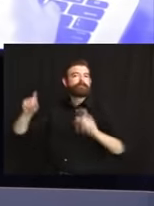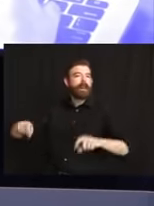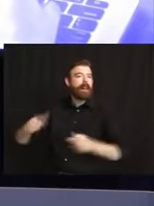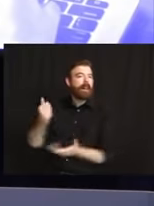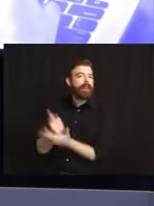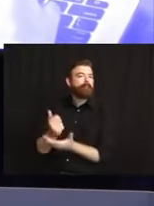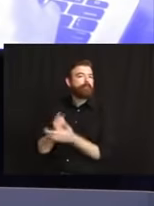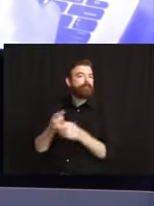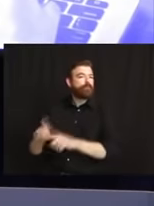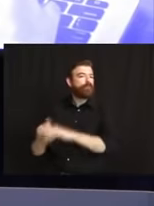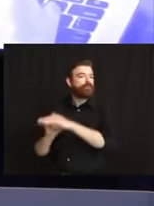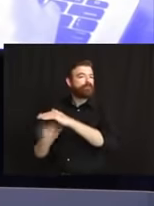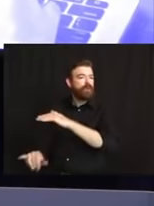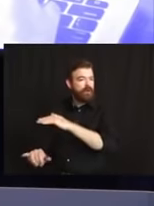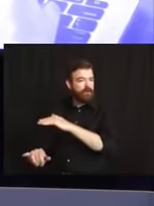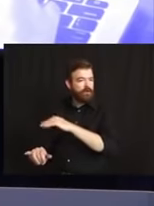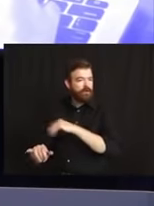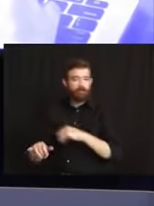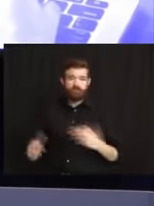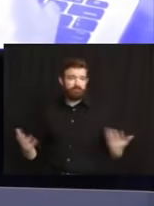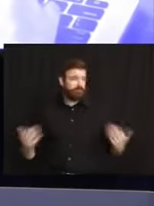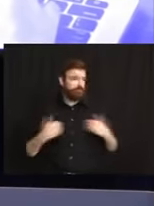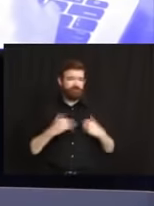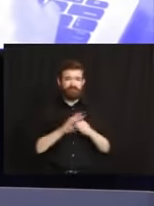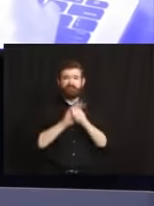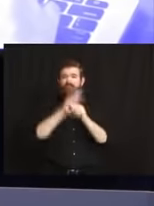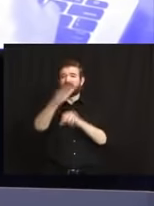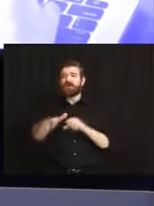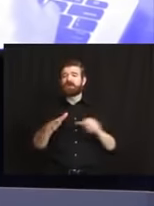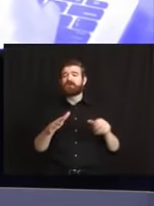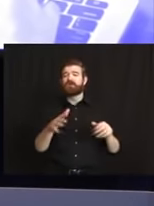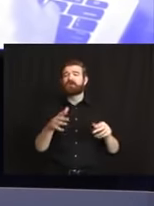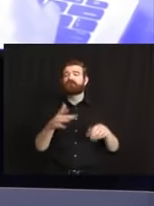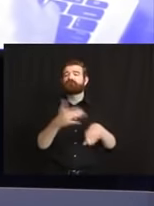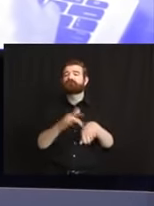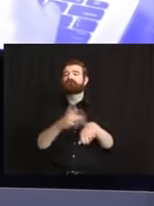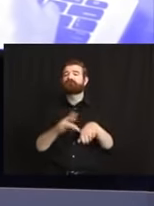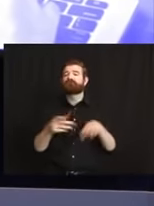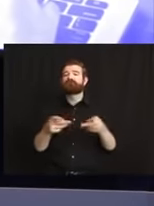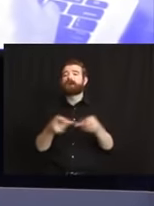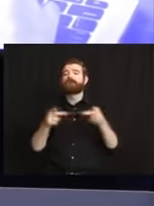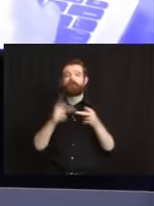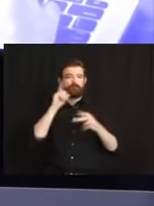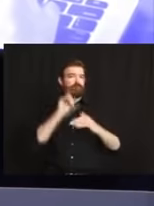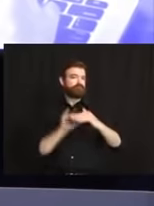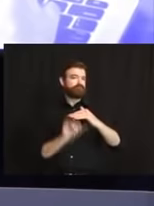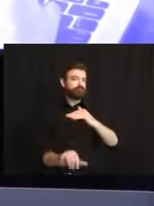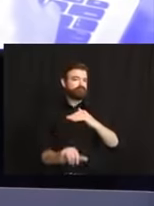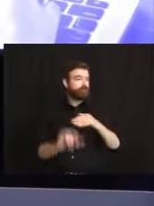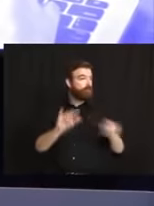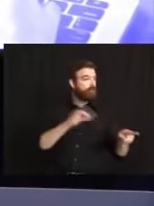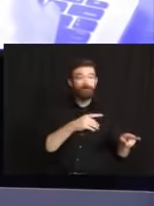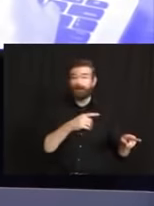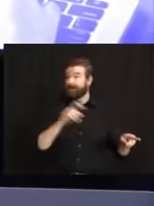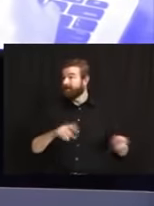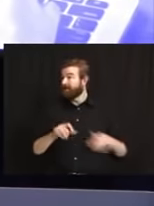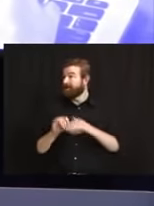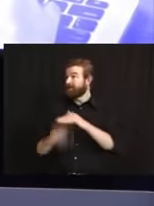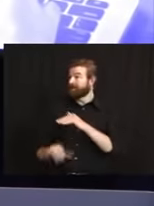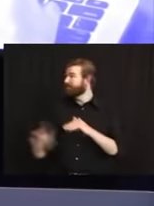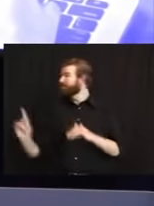isolation to meet the demand as we go forward with increased testing and contact tracing. Long-term care,